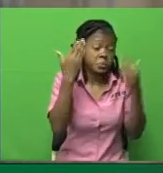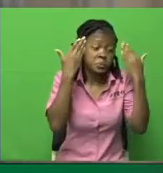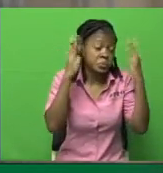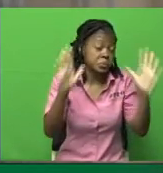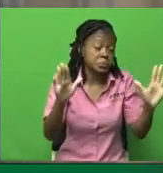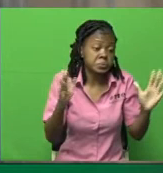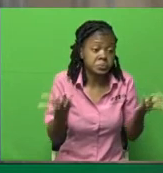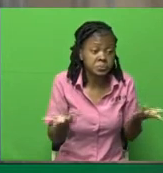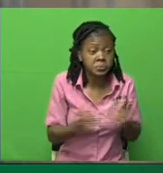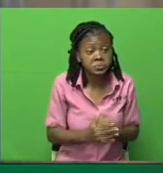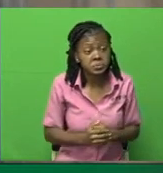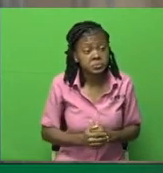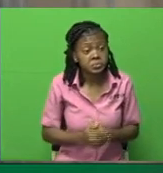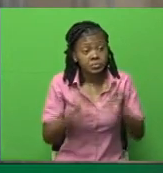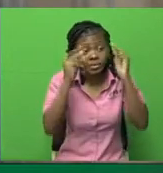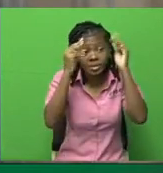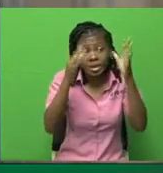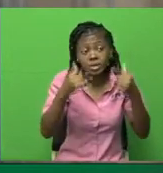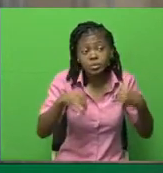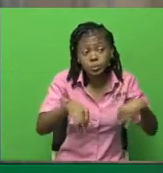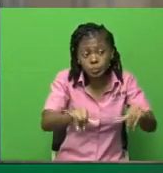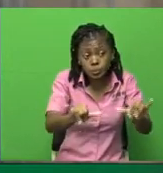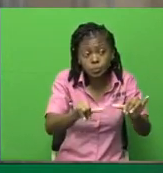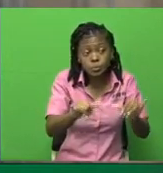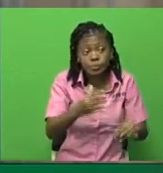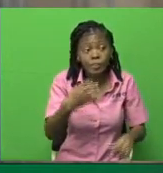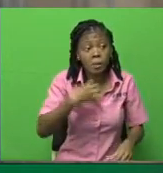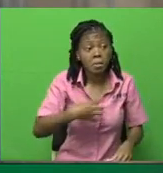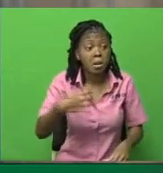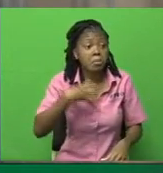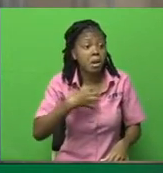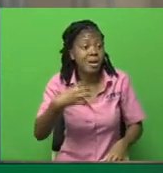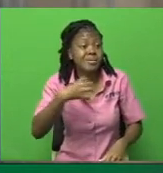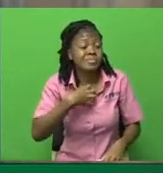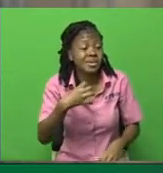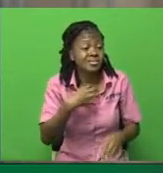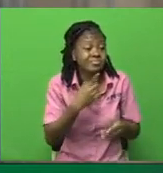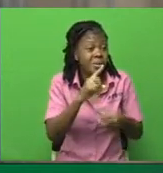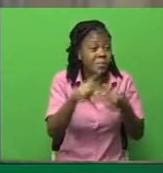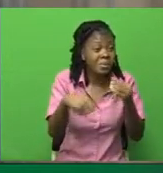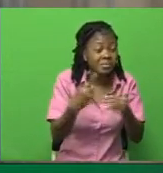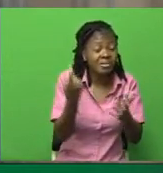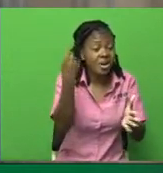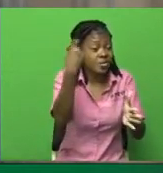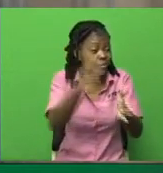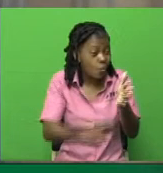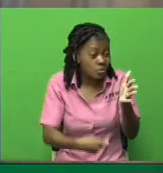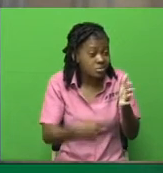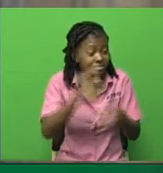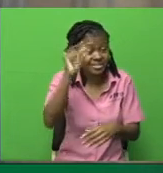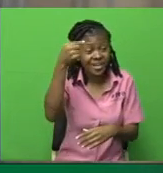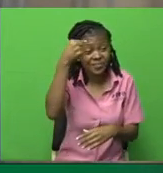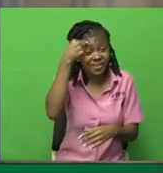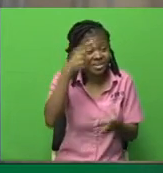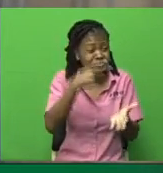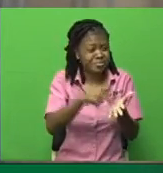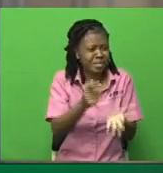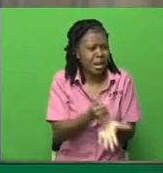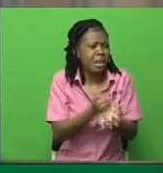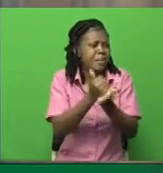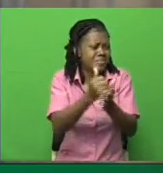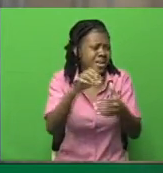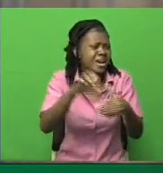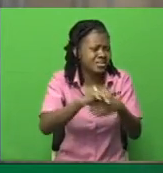the minister continues to lament the cost of refuel subsidy that was introduced by a previous pnm